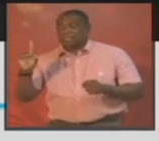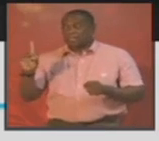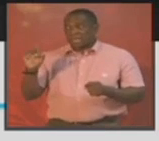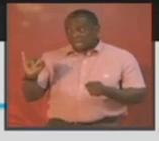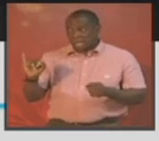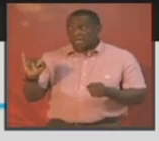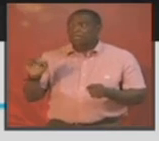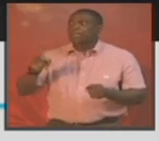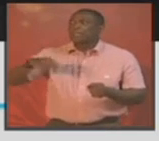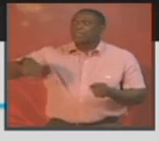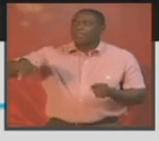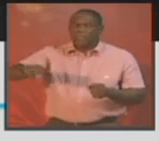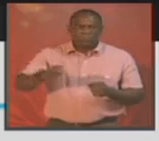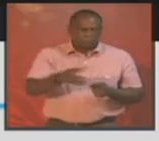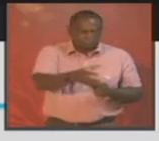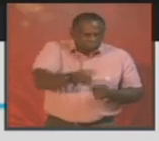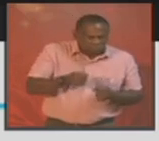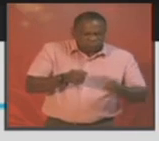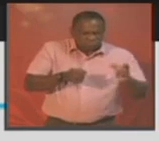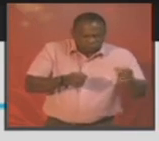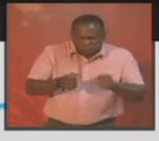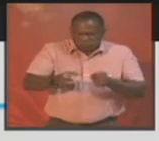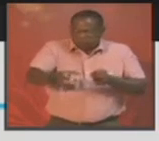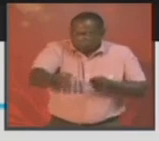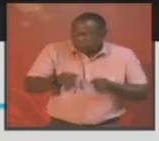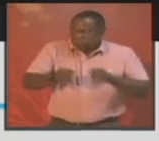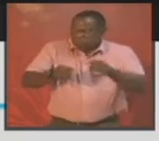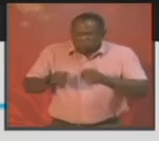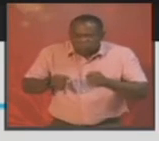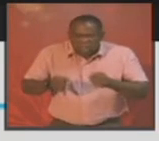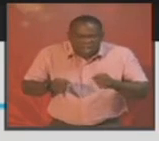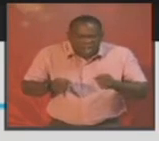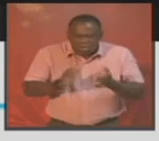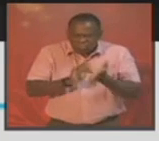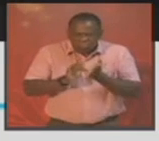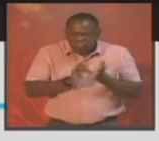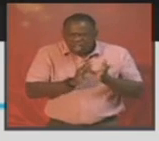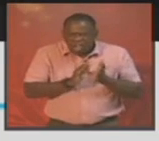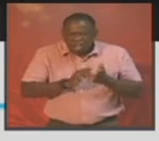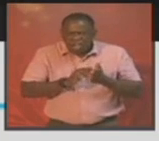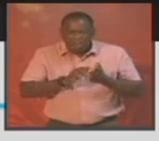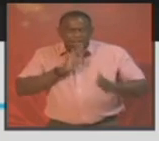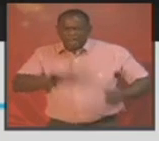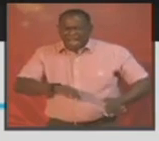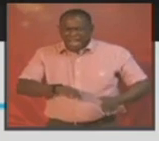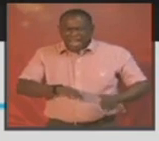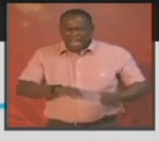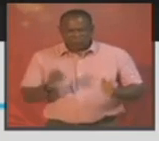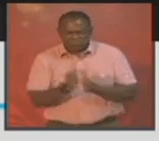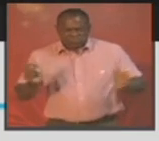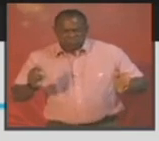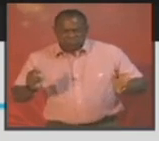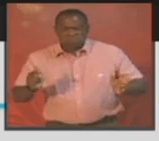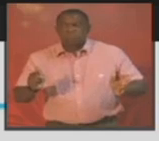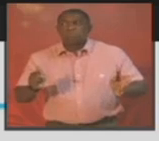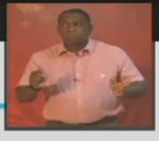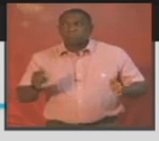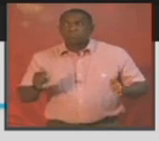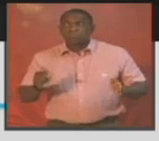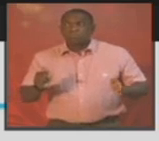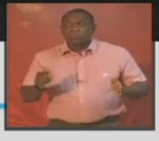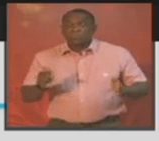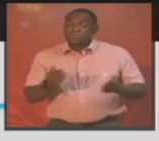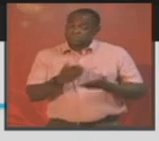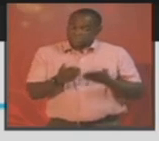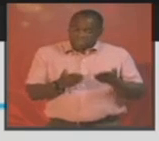graph, you would see approximately 16,000 items that is related to antibiotic